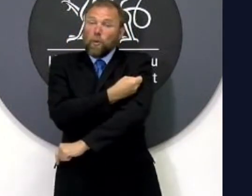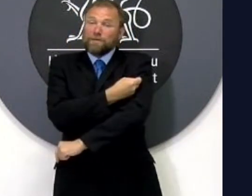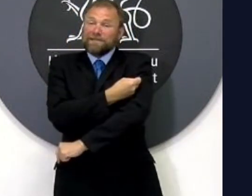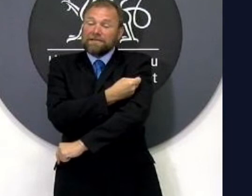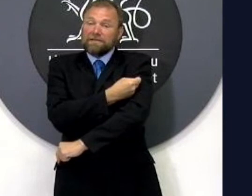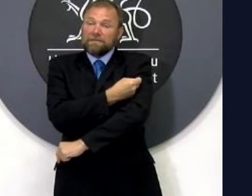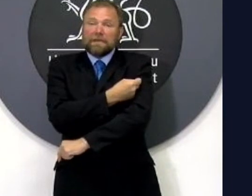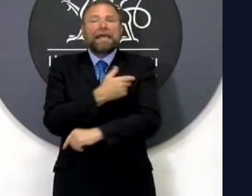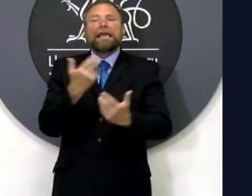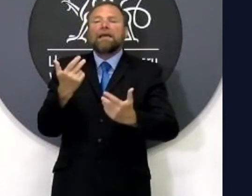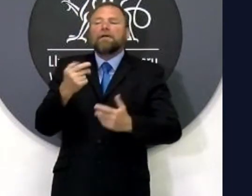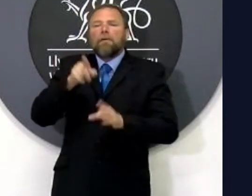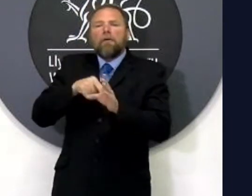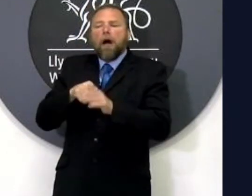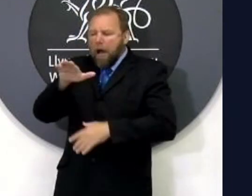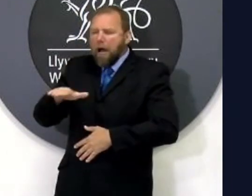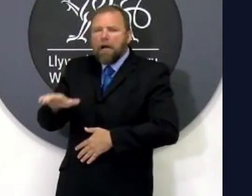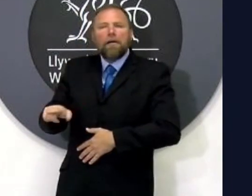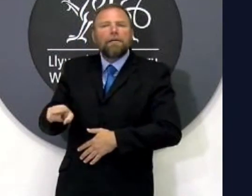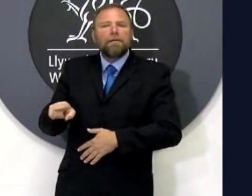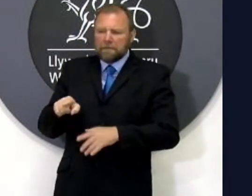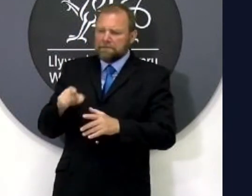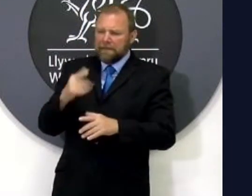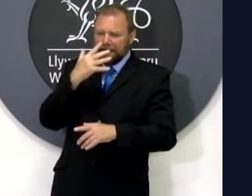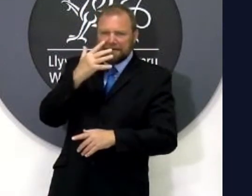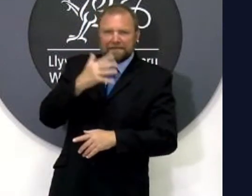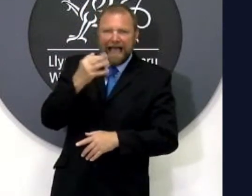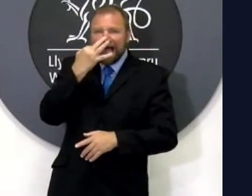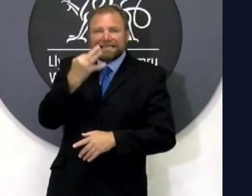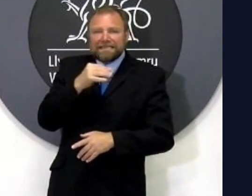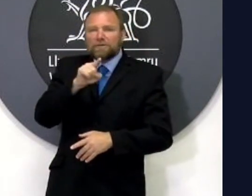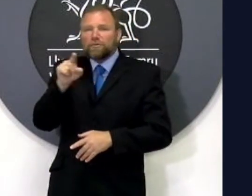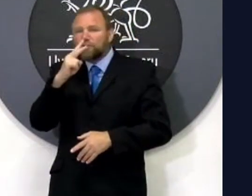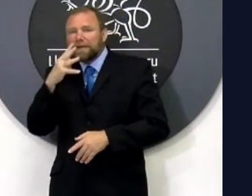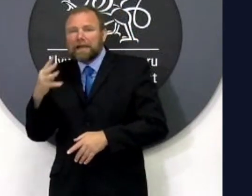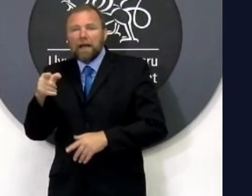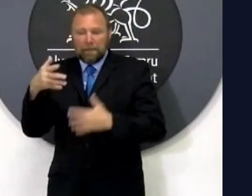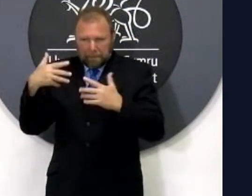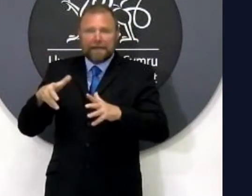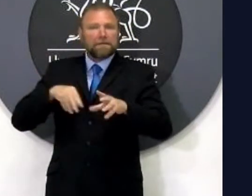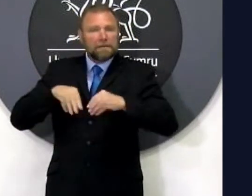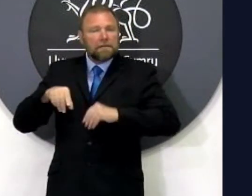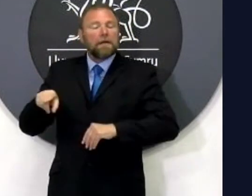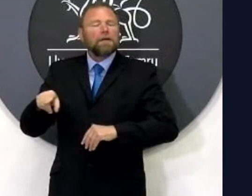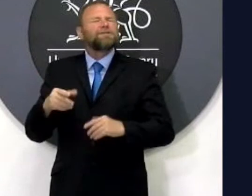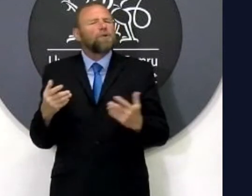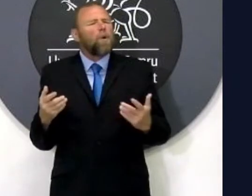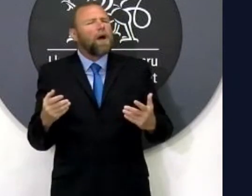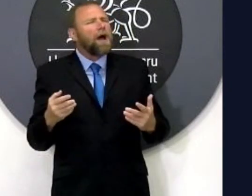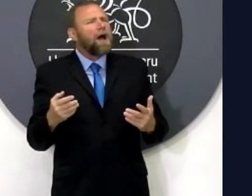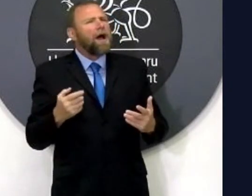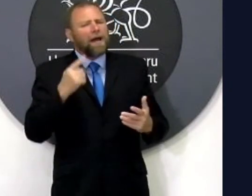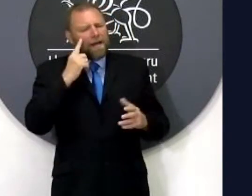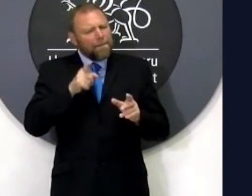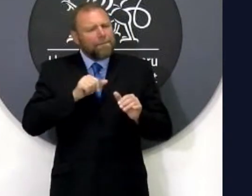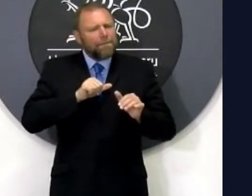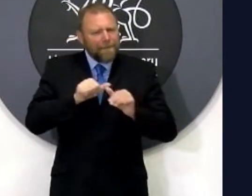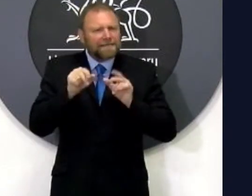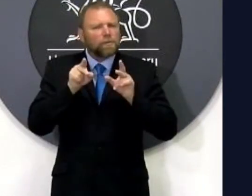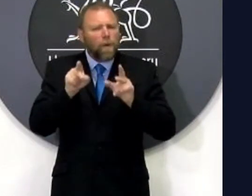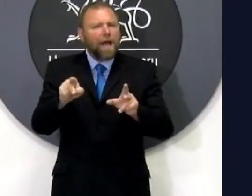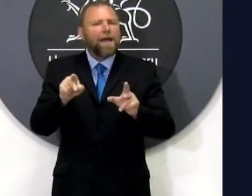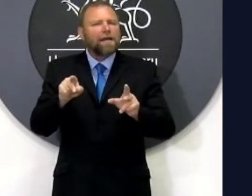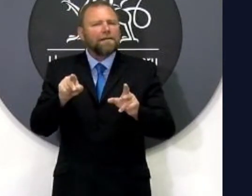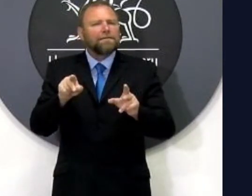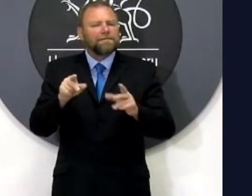have received their first dose. So we're really doing incredibly well in Wales, and that's the best way, I think, for us to really